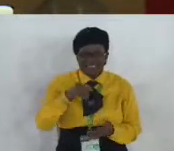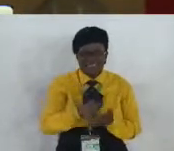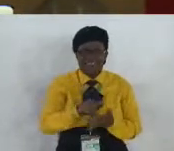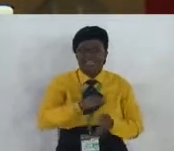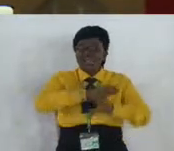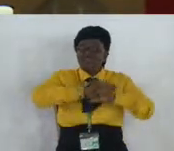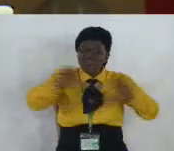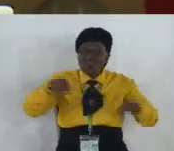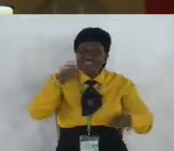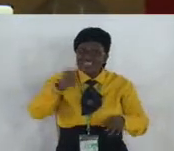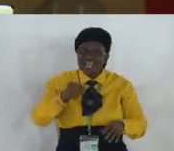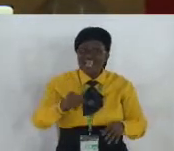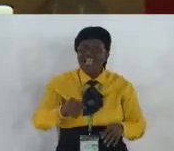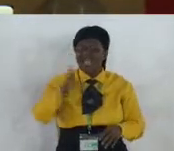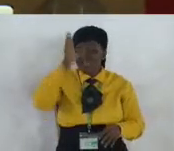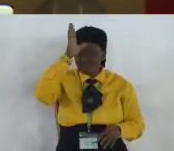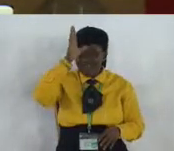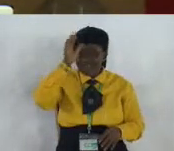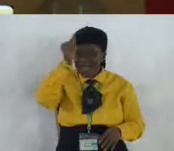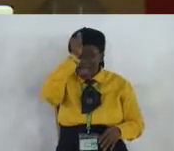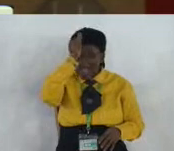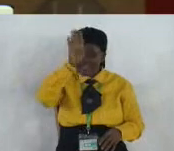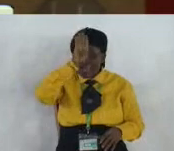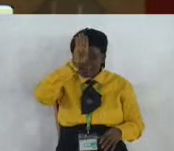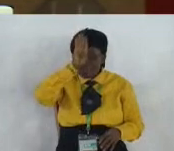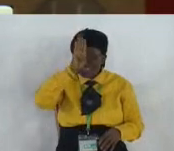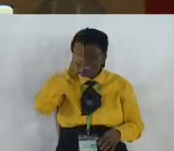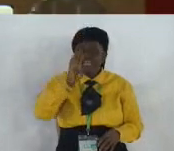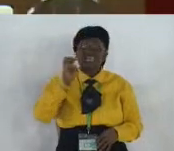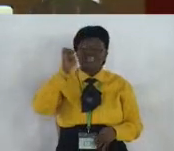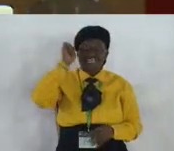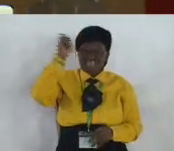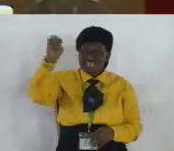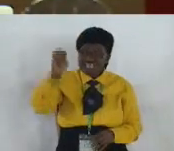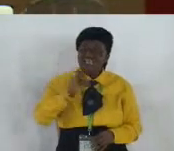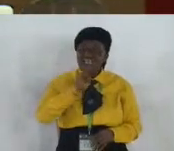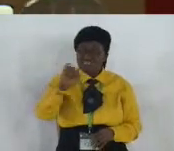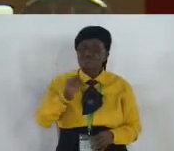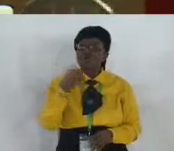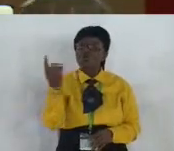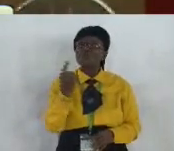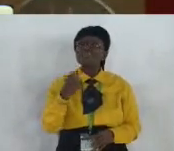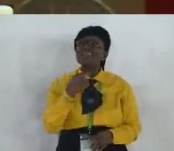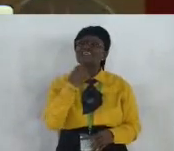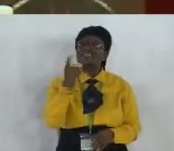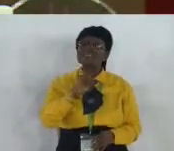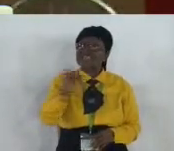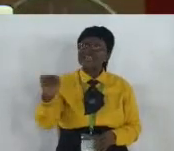It's merely relating to you what his daddy said.